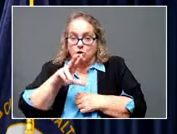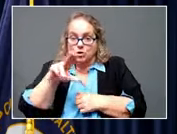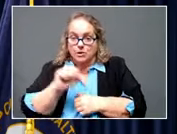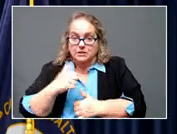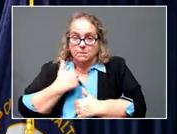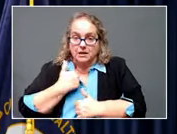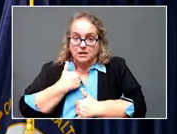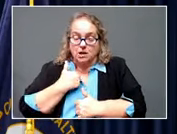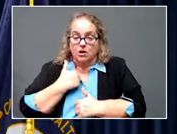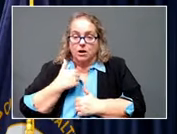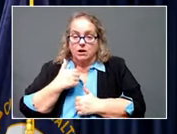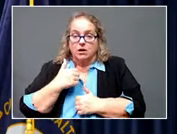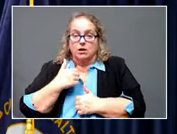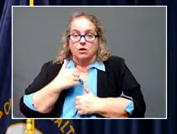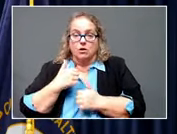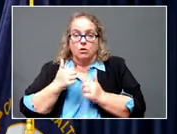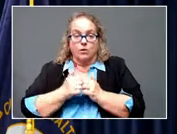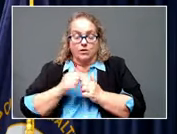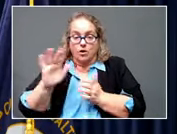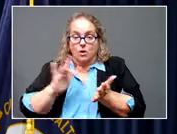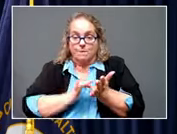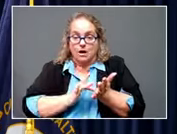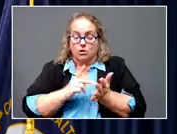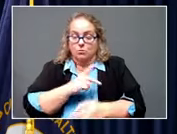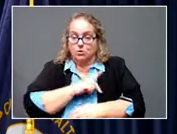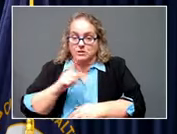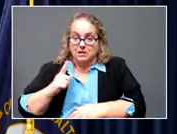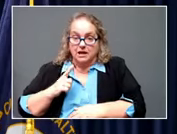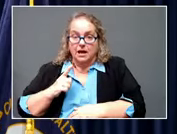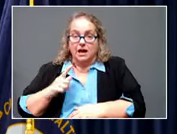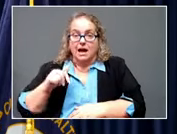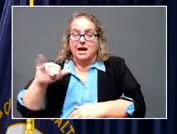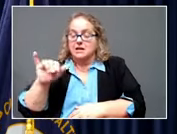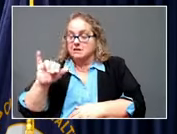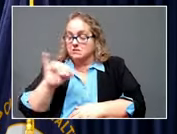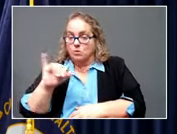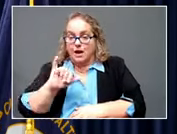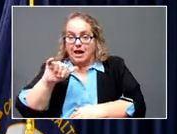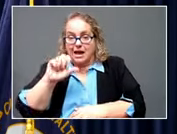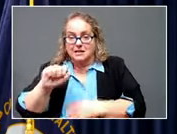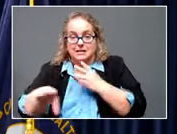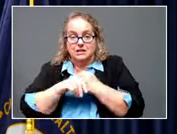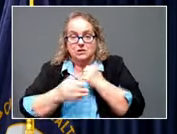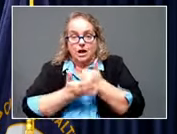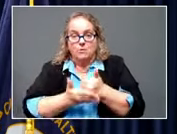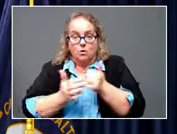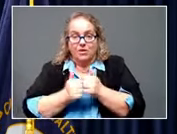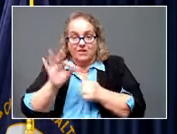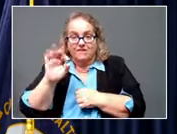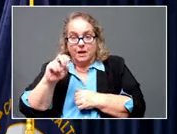their medical personnel, as well as additional help through FEMA. Now, we've gotten a lot of that